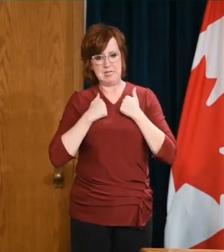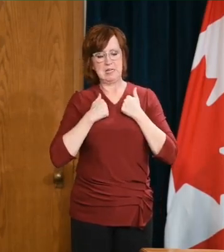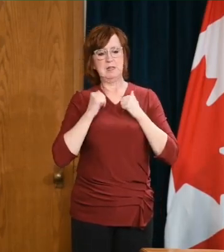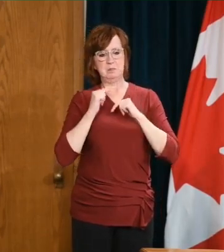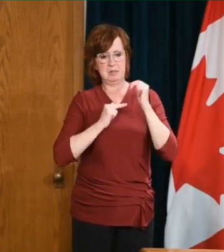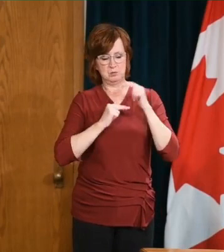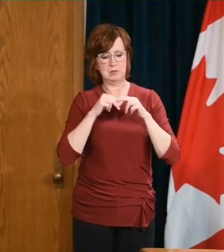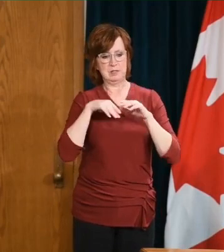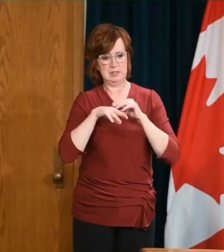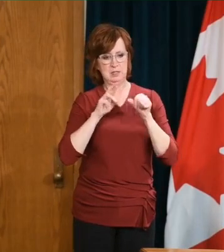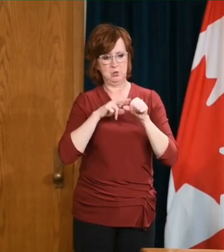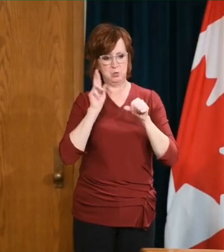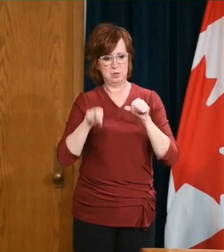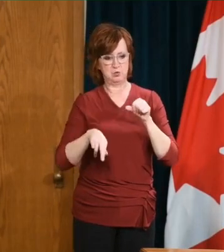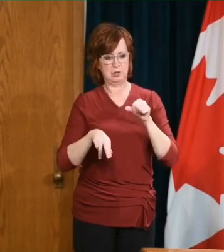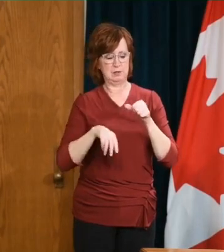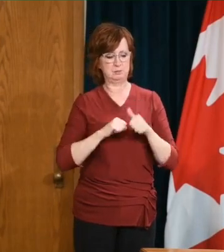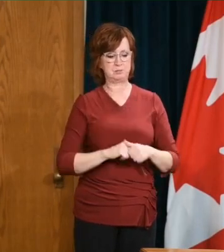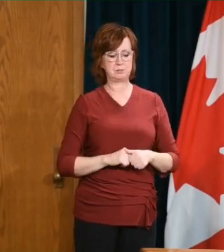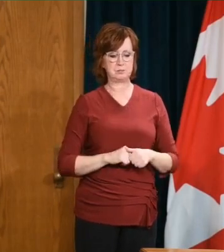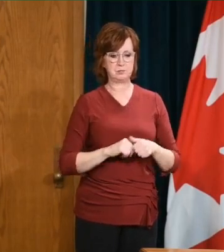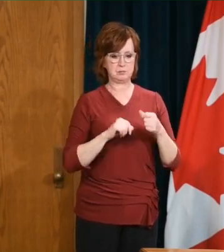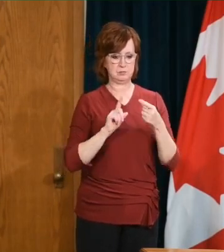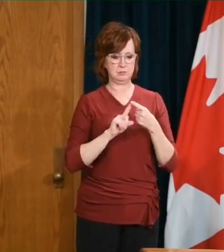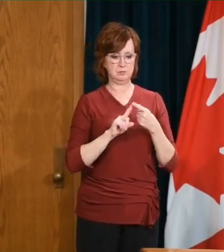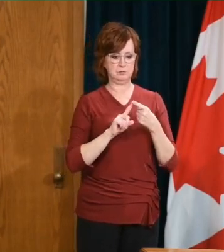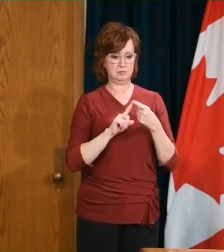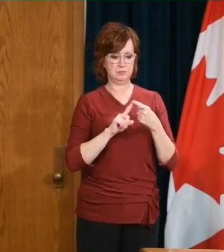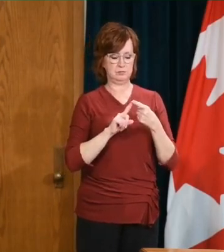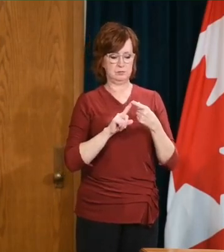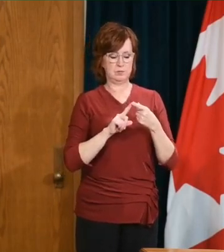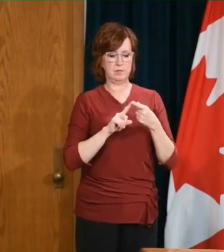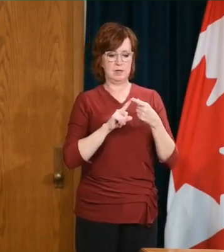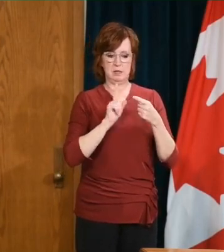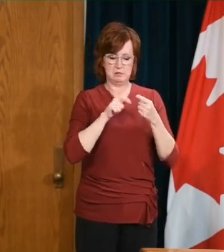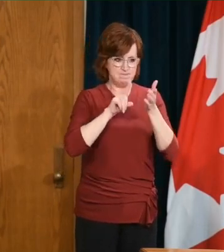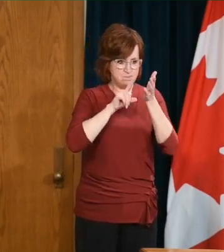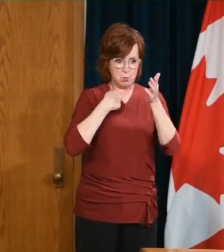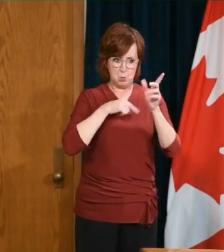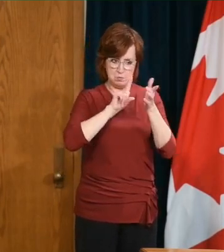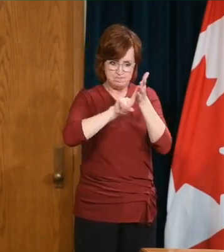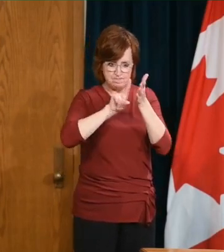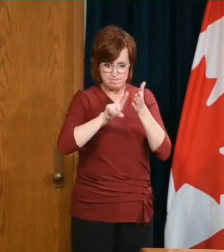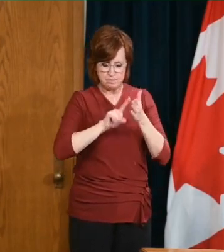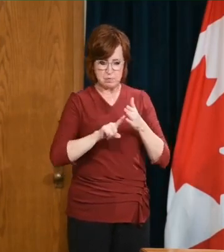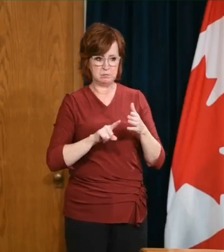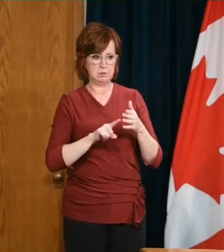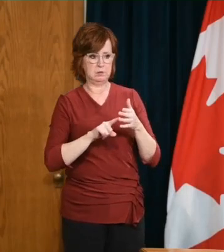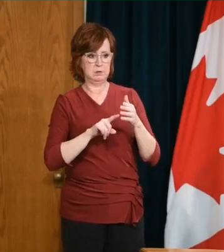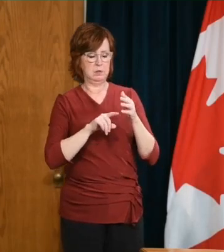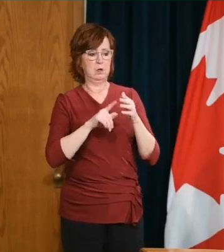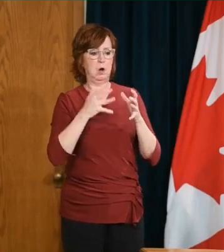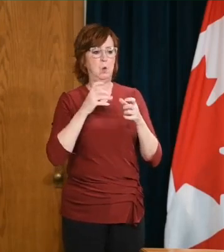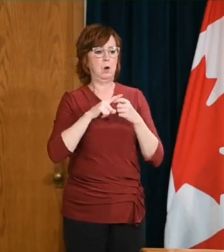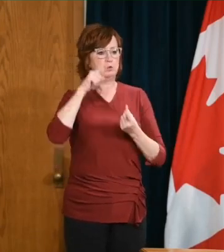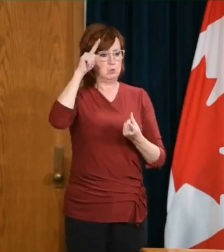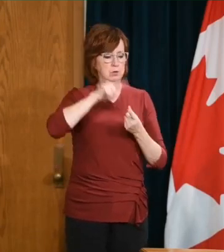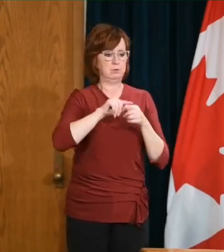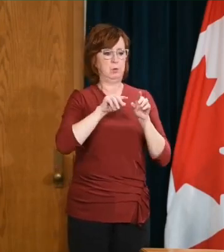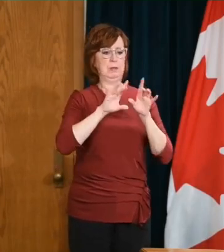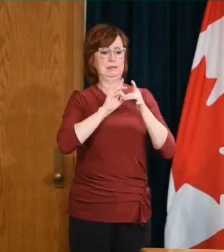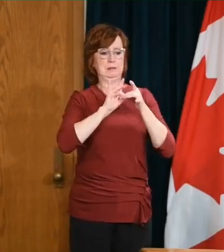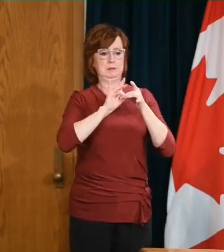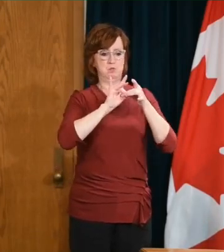of Regina. Investigations led to a number of measures put in place to ensure control of any further spread of COVID-19 in